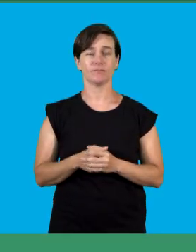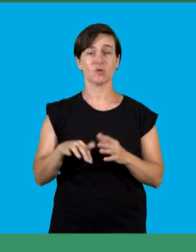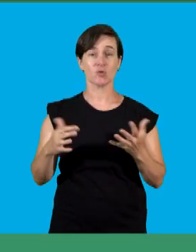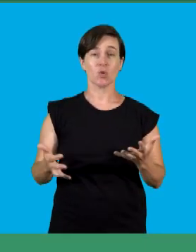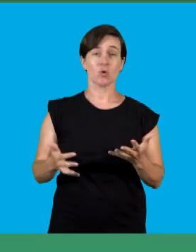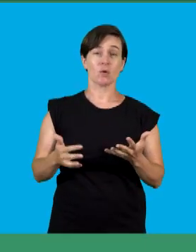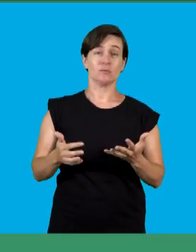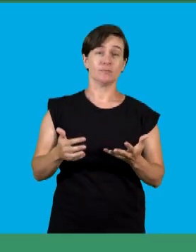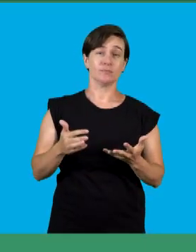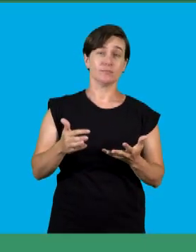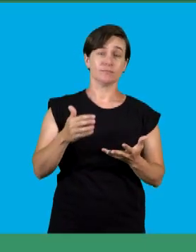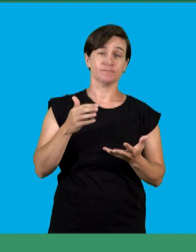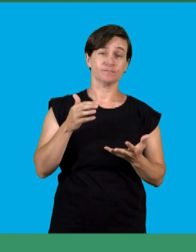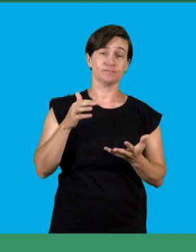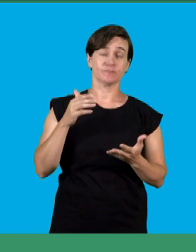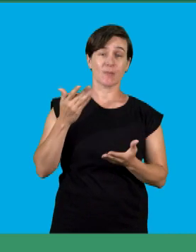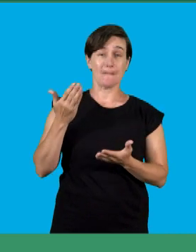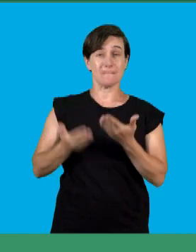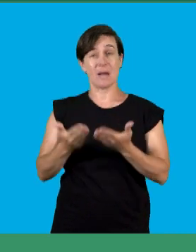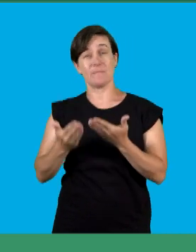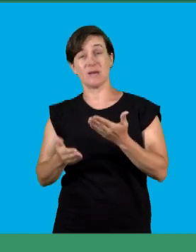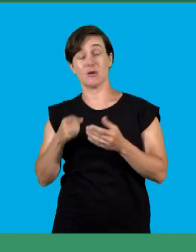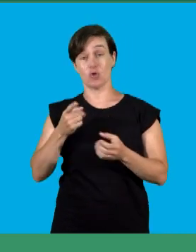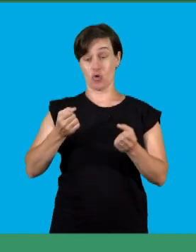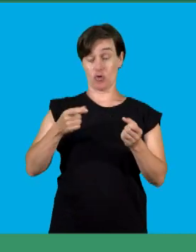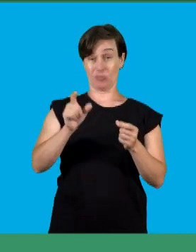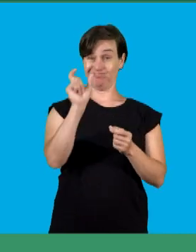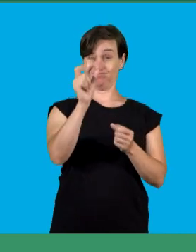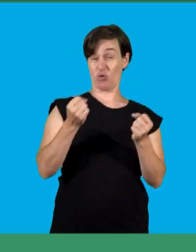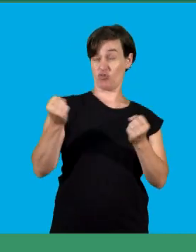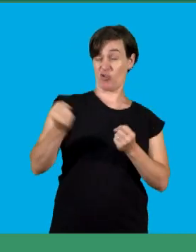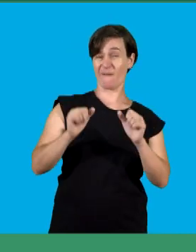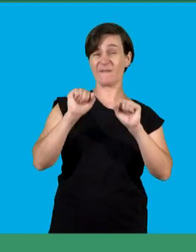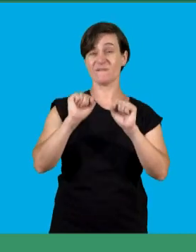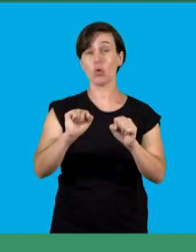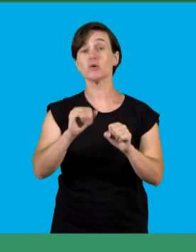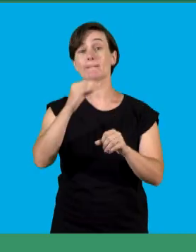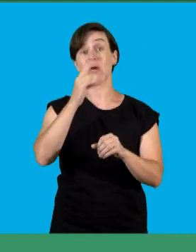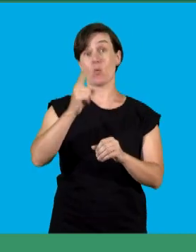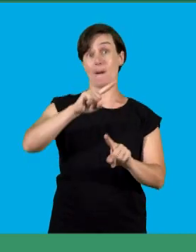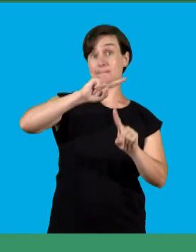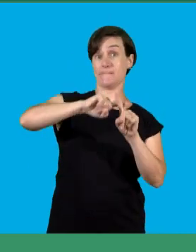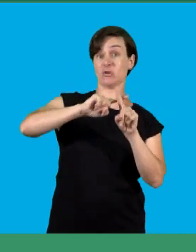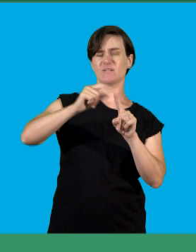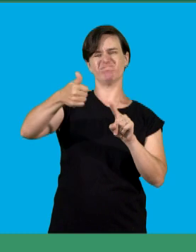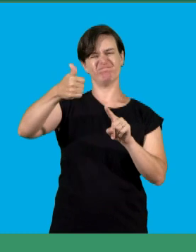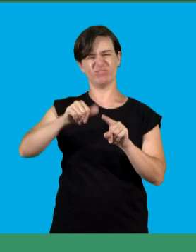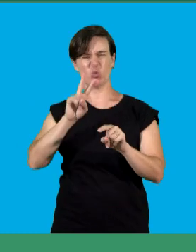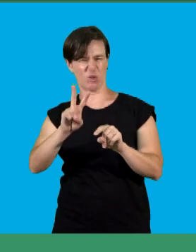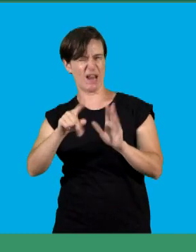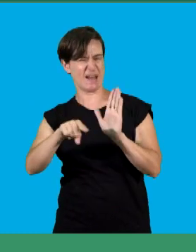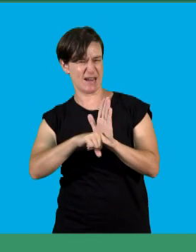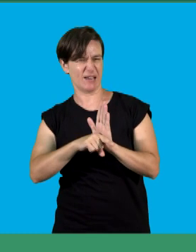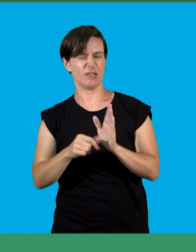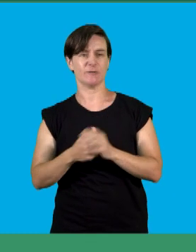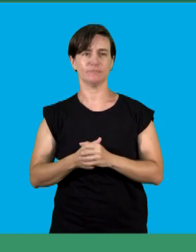the advantages of the challenge, whereas the restraining forces are disadvantages of the challenge. Right, you'll understand why I had to put